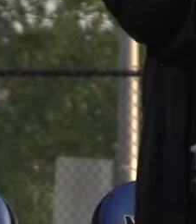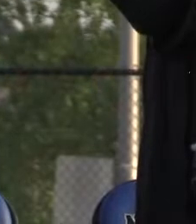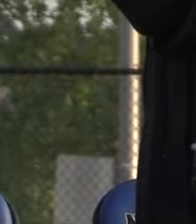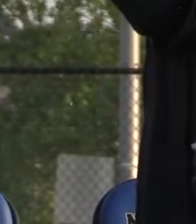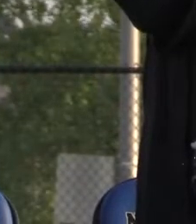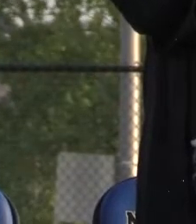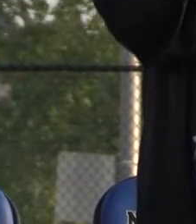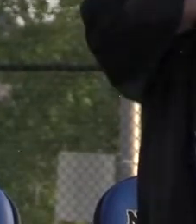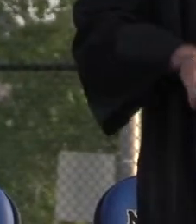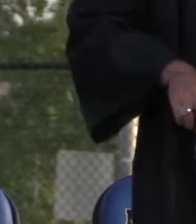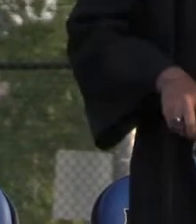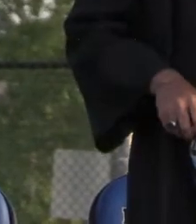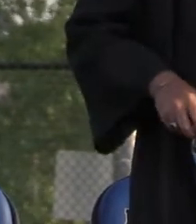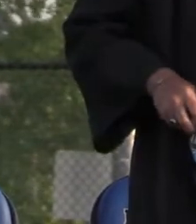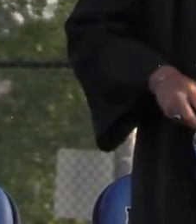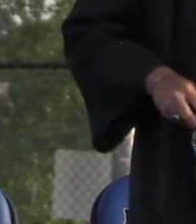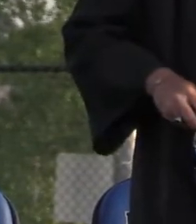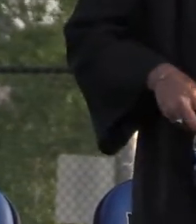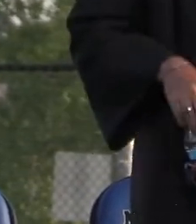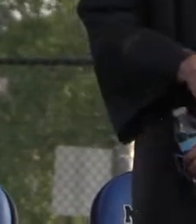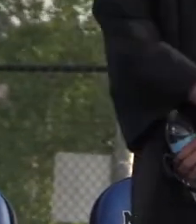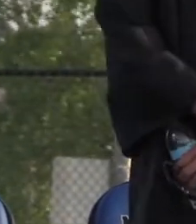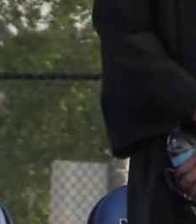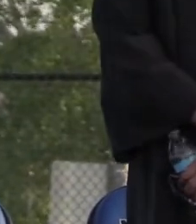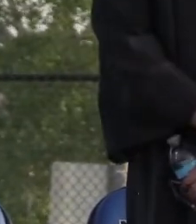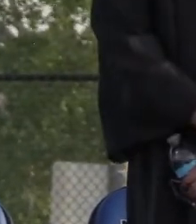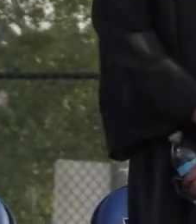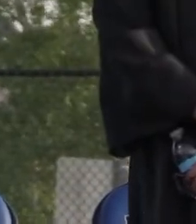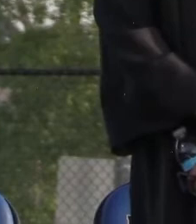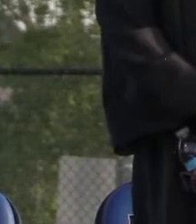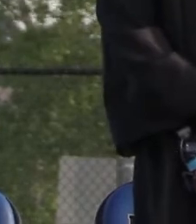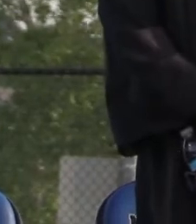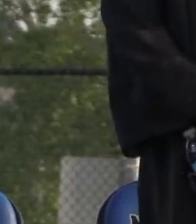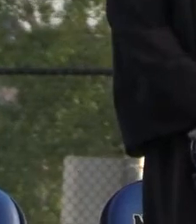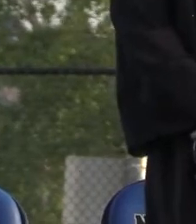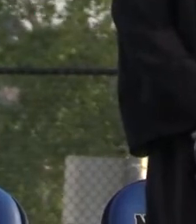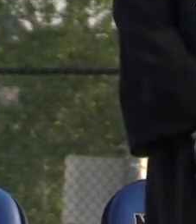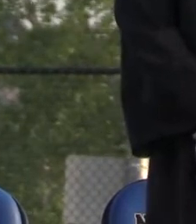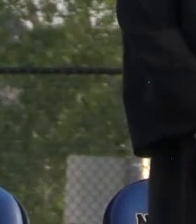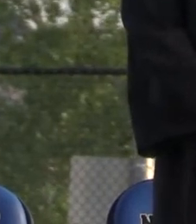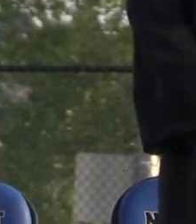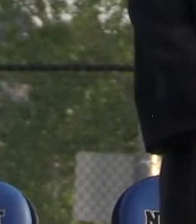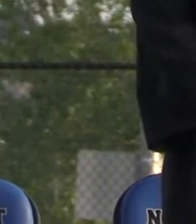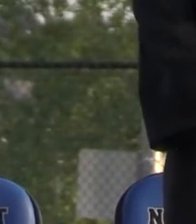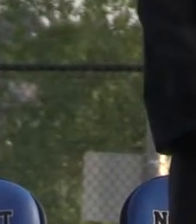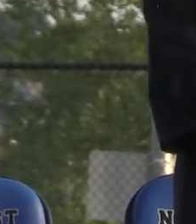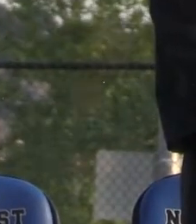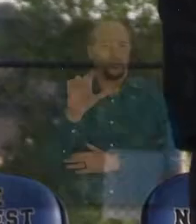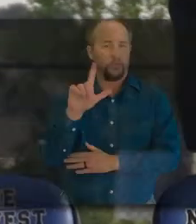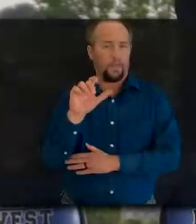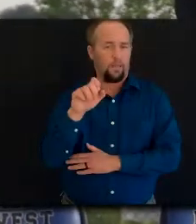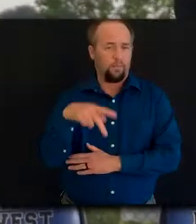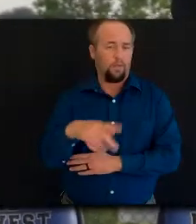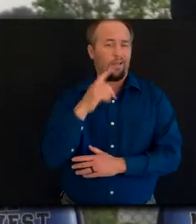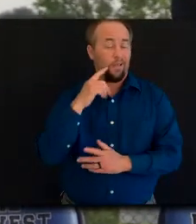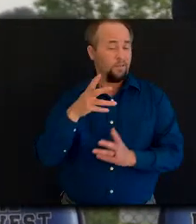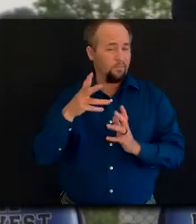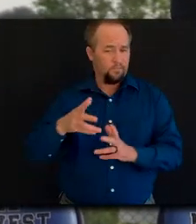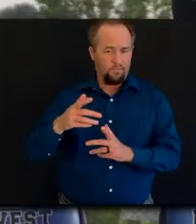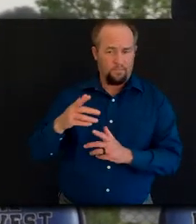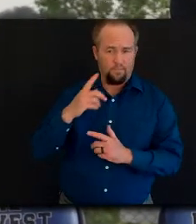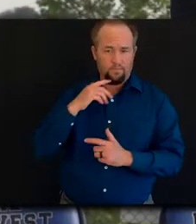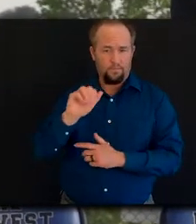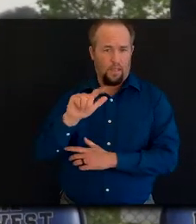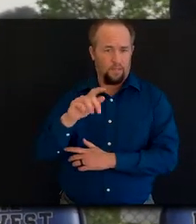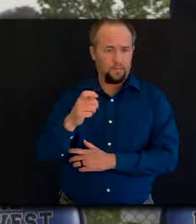the United States is Zach Smith. Carrying the state flag of Kansas is Jaron Schlepp. And the remaining member of the color guard is